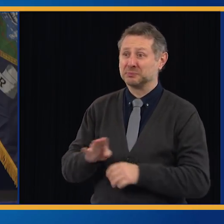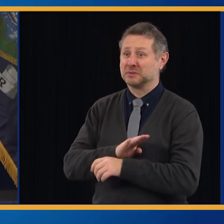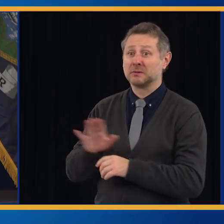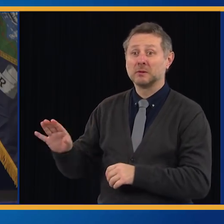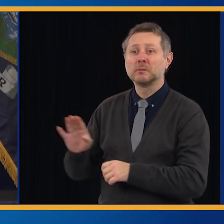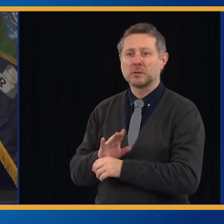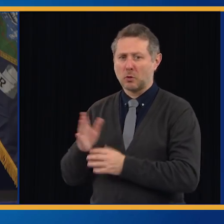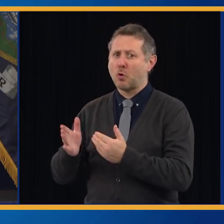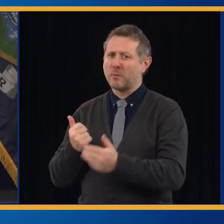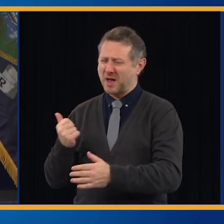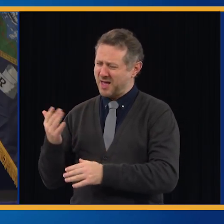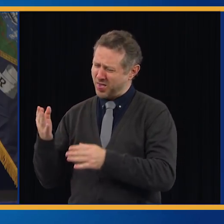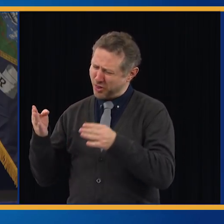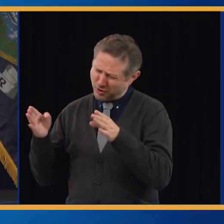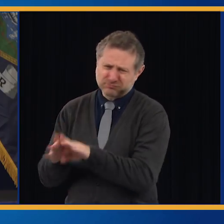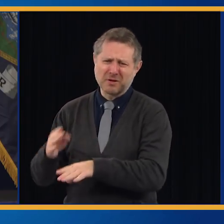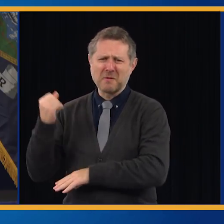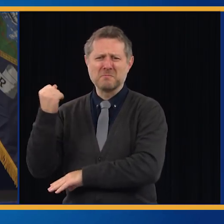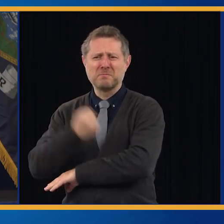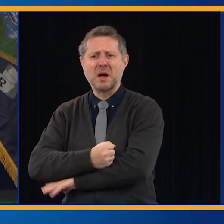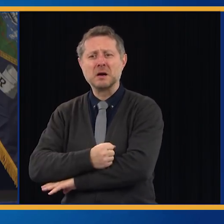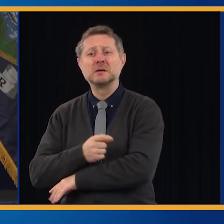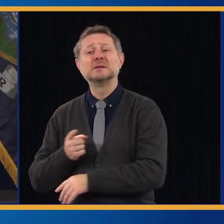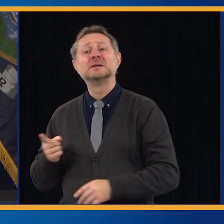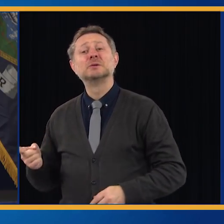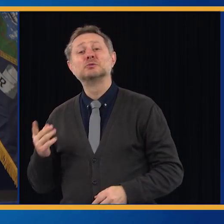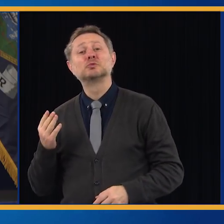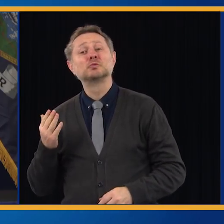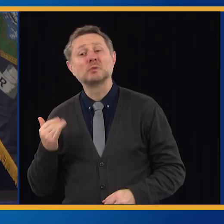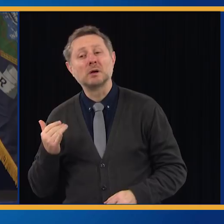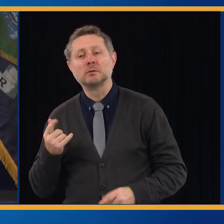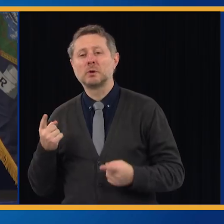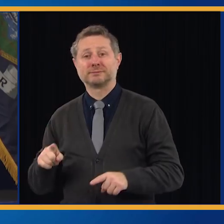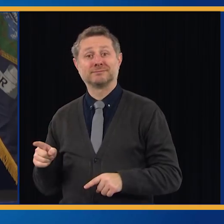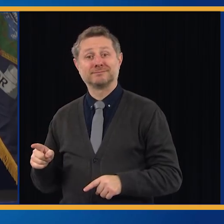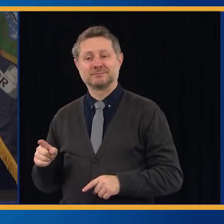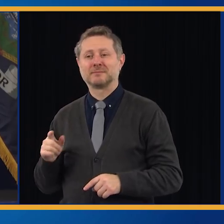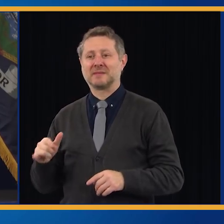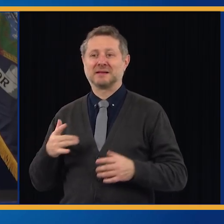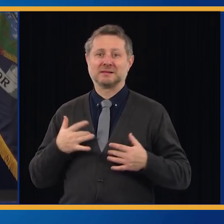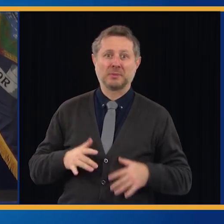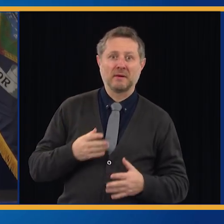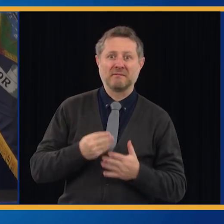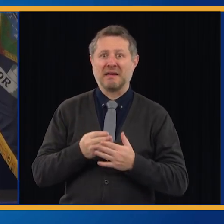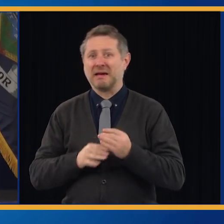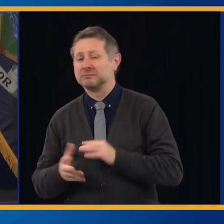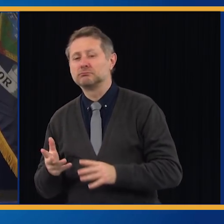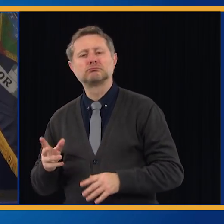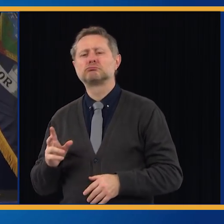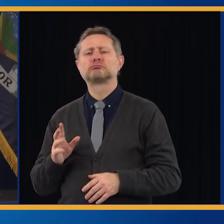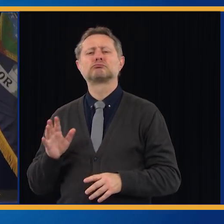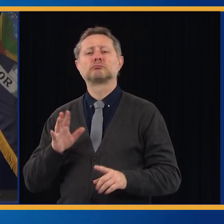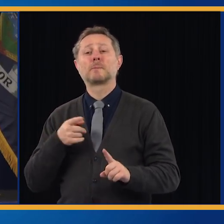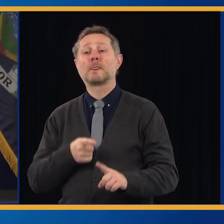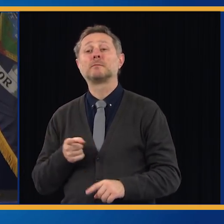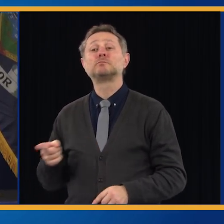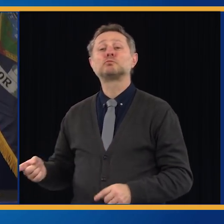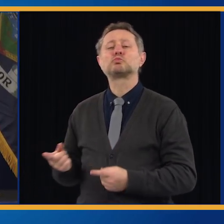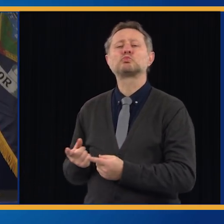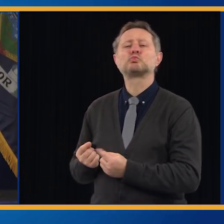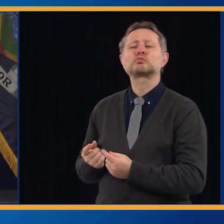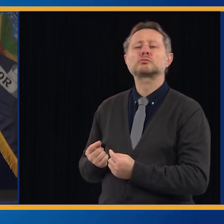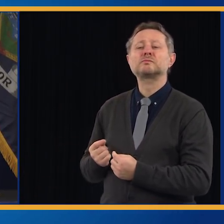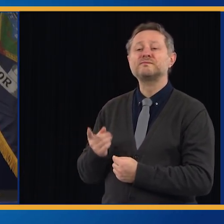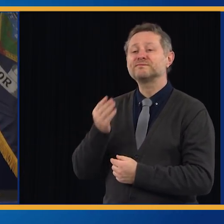Why did he almost lose the store? Well, it was the Depression and the finances. No, because he gave away